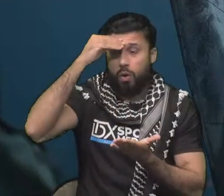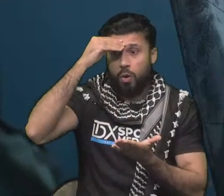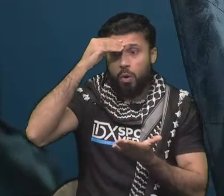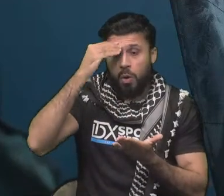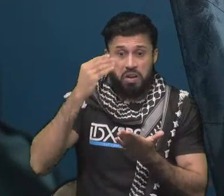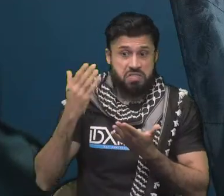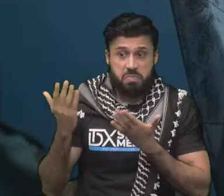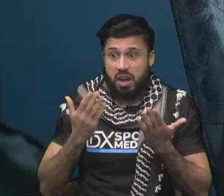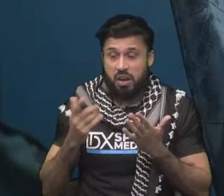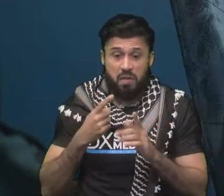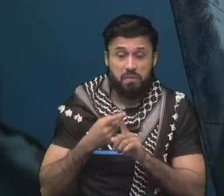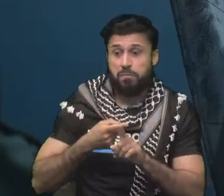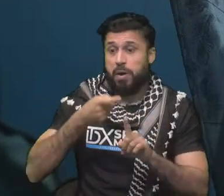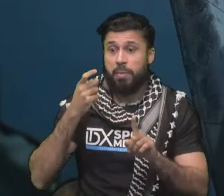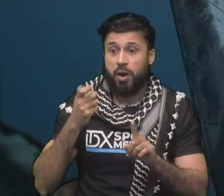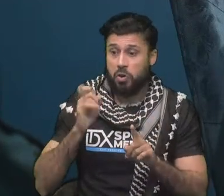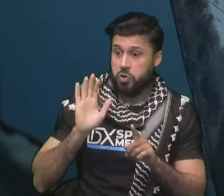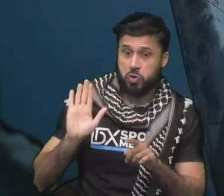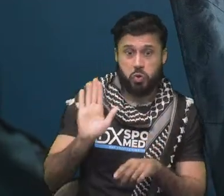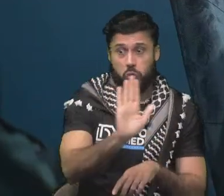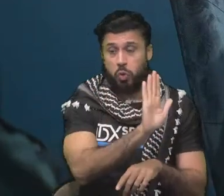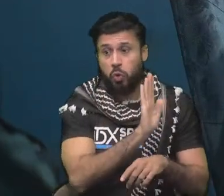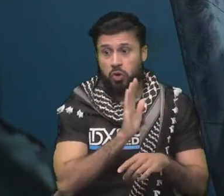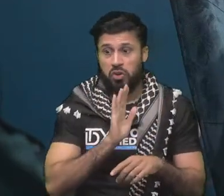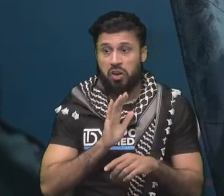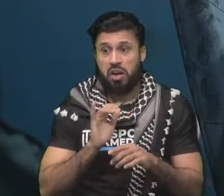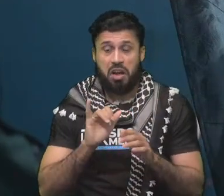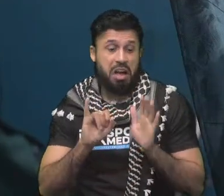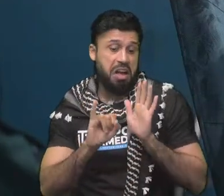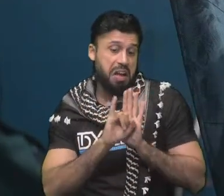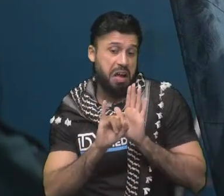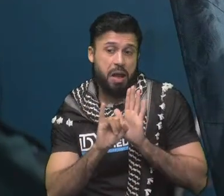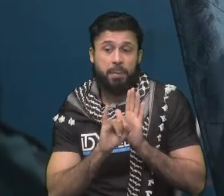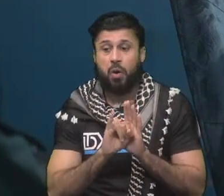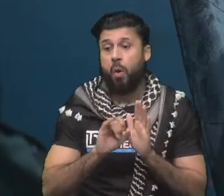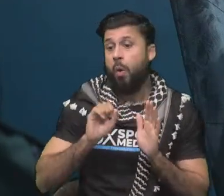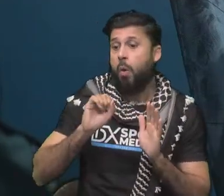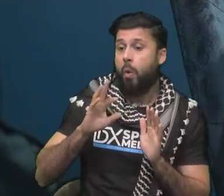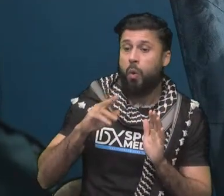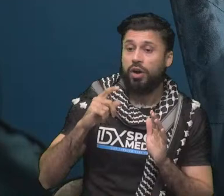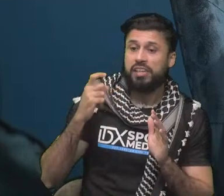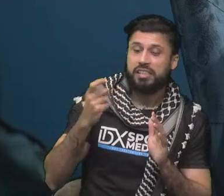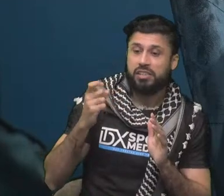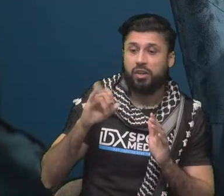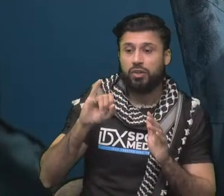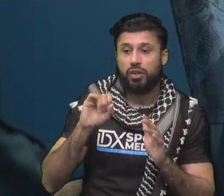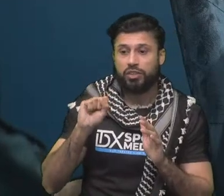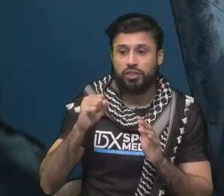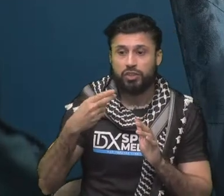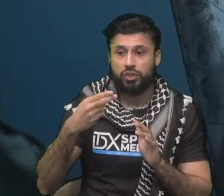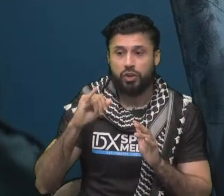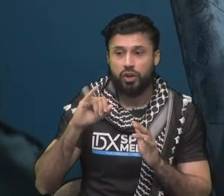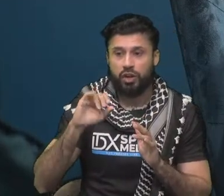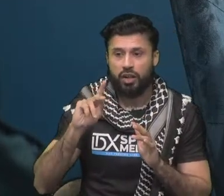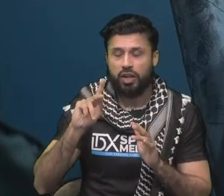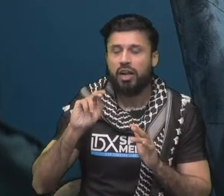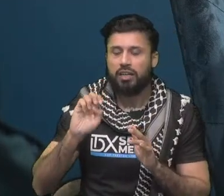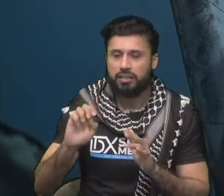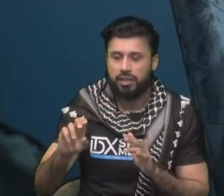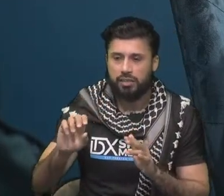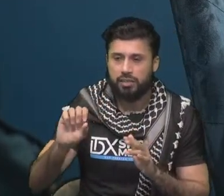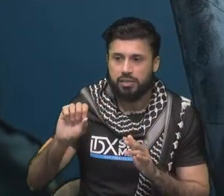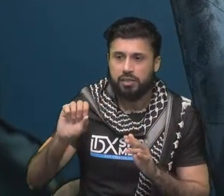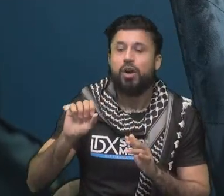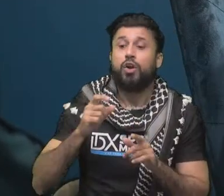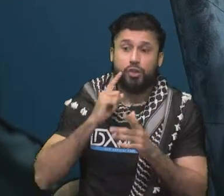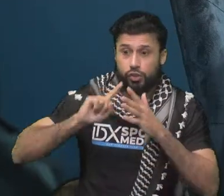I read in this book, or I saw it the other day. And you think you know everything. The second span, if you continue to learn, you don't stop,